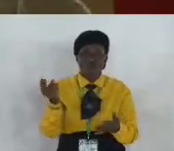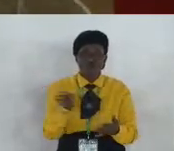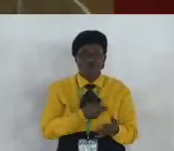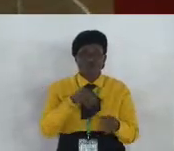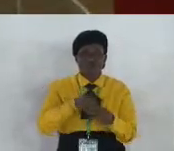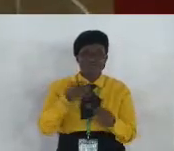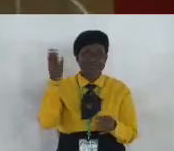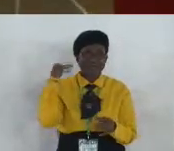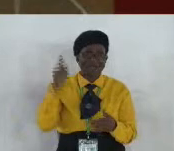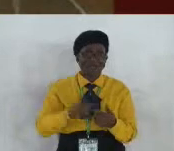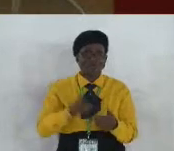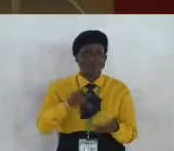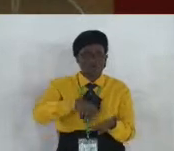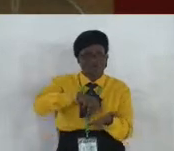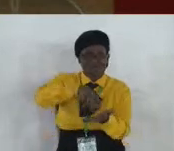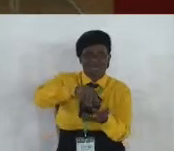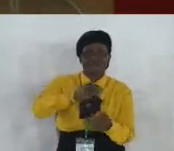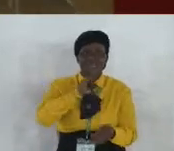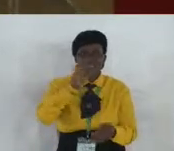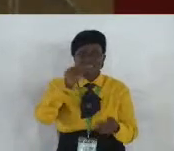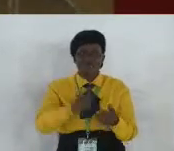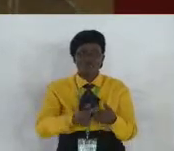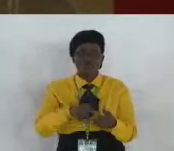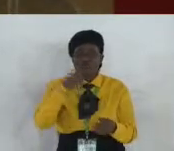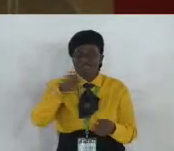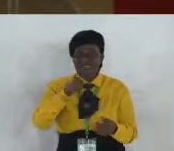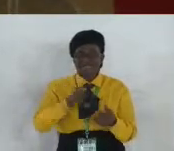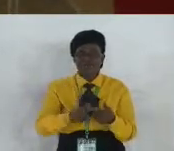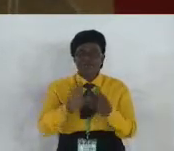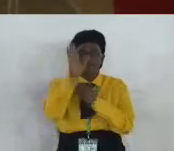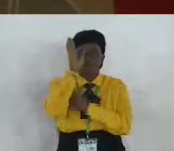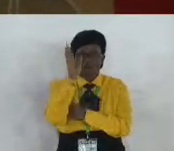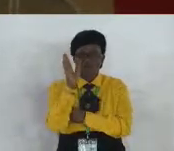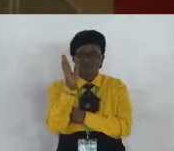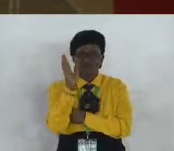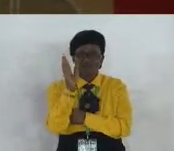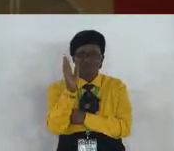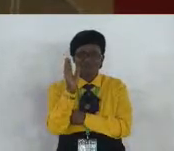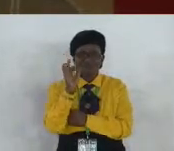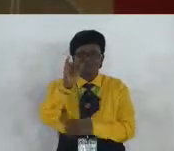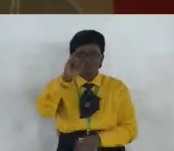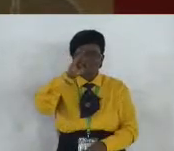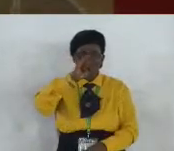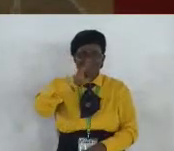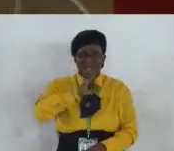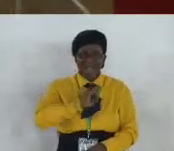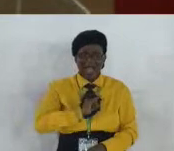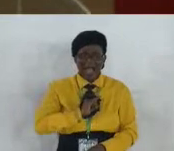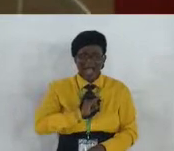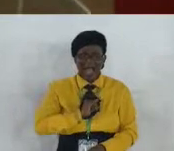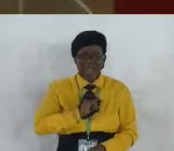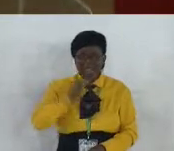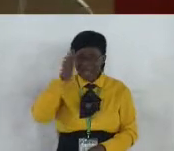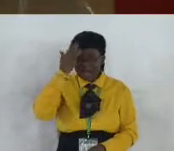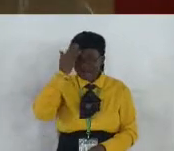To dance is to say to God, I acknowledge